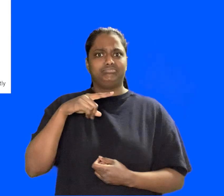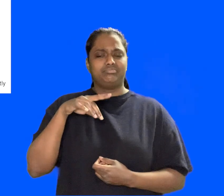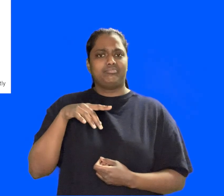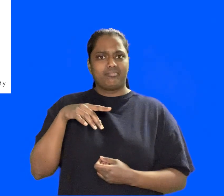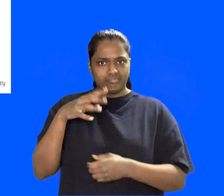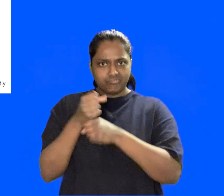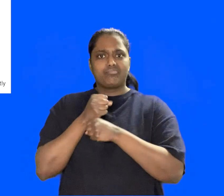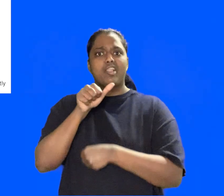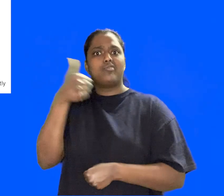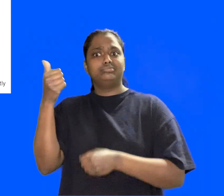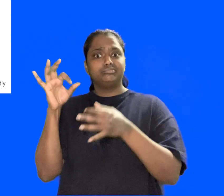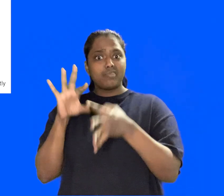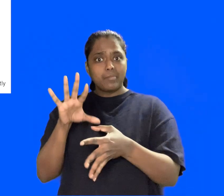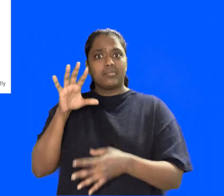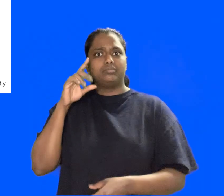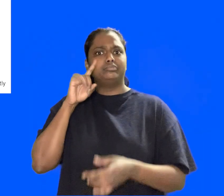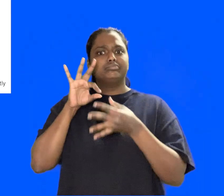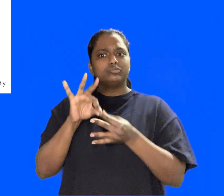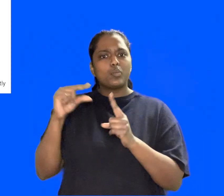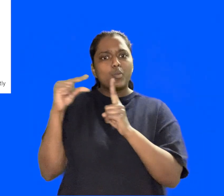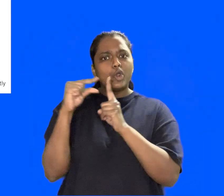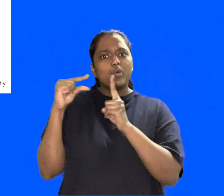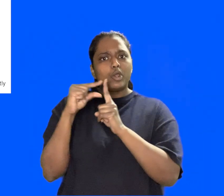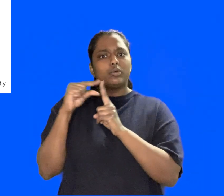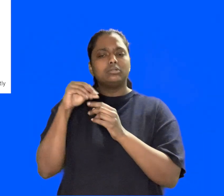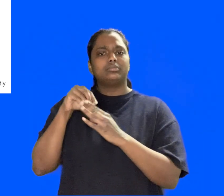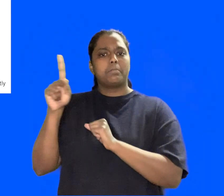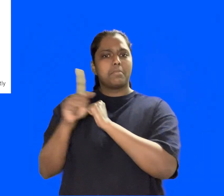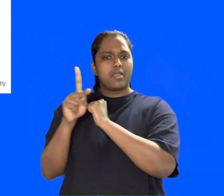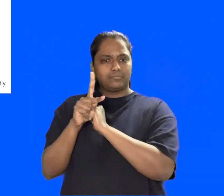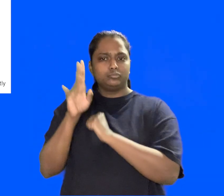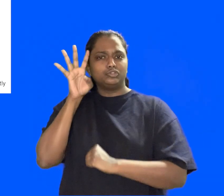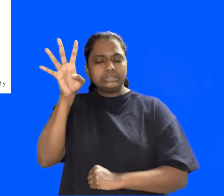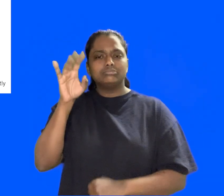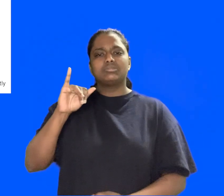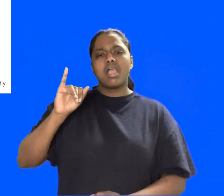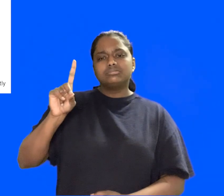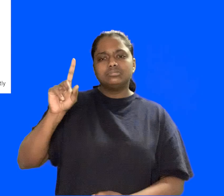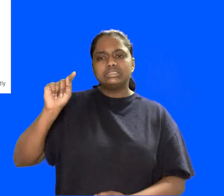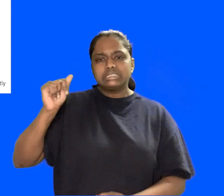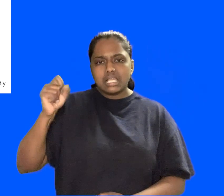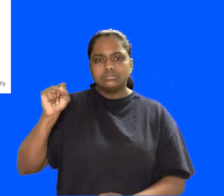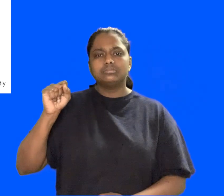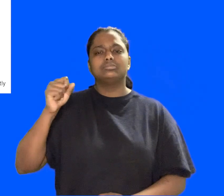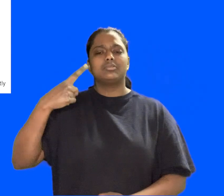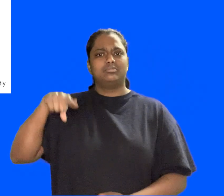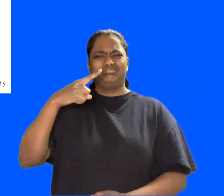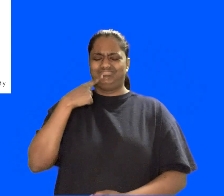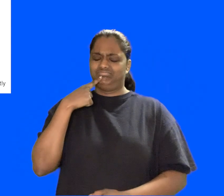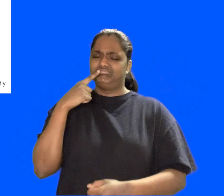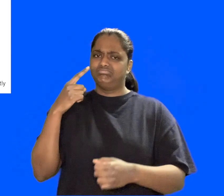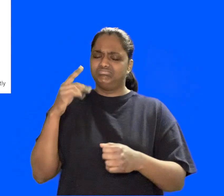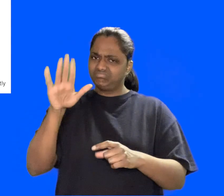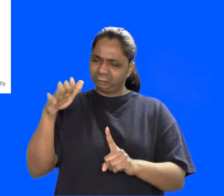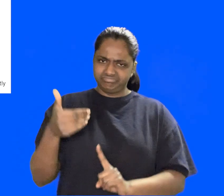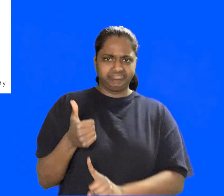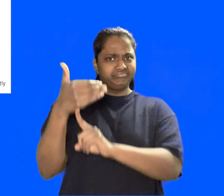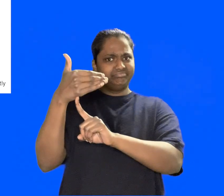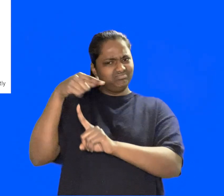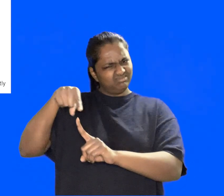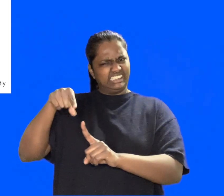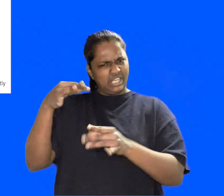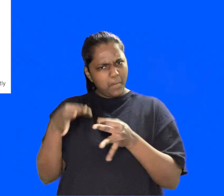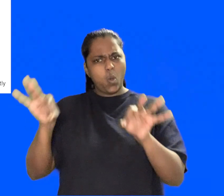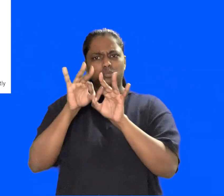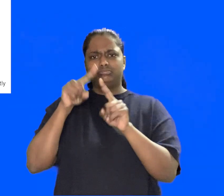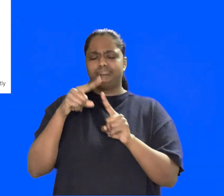usability testing. So we have more detailed notes on this and that we'll provide to you after